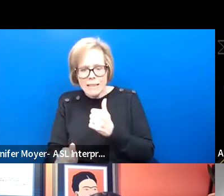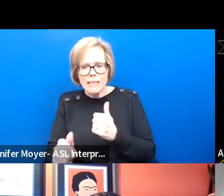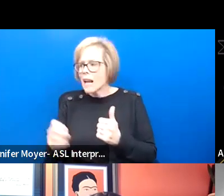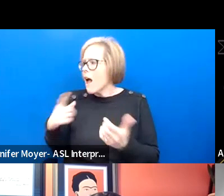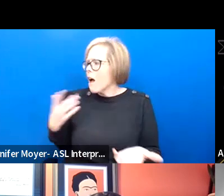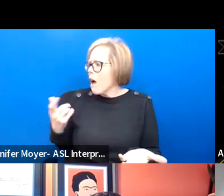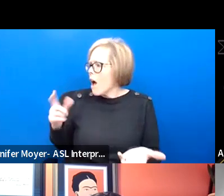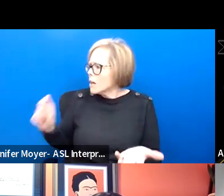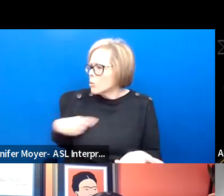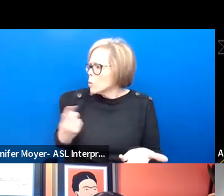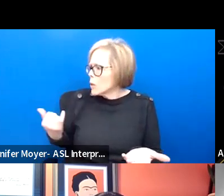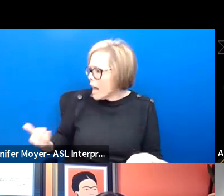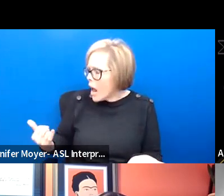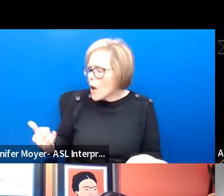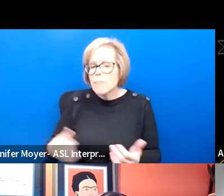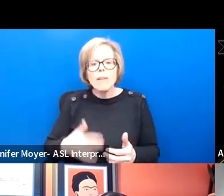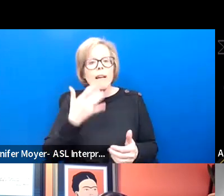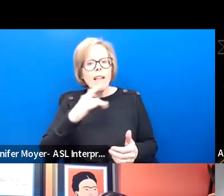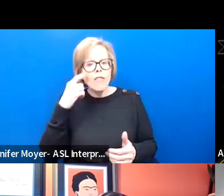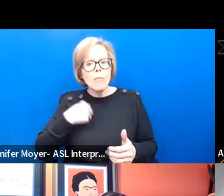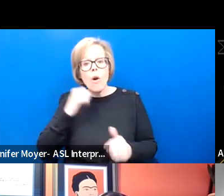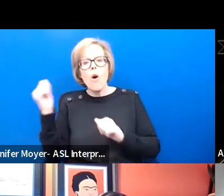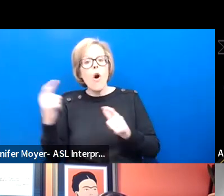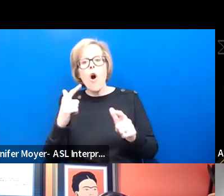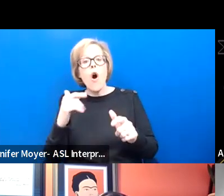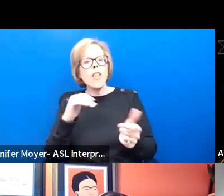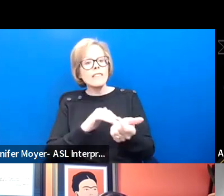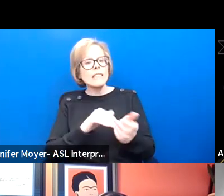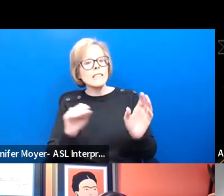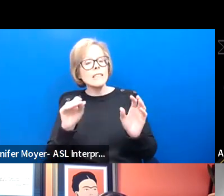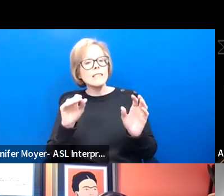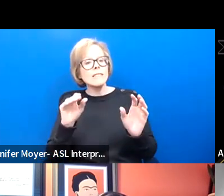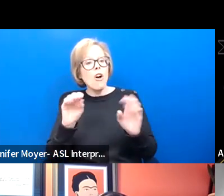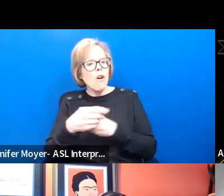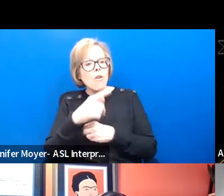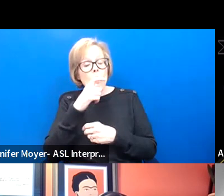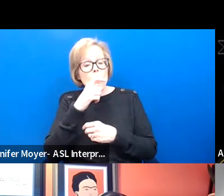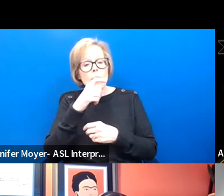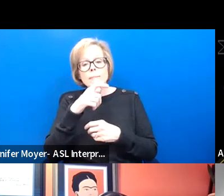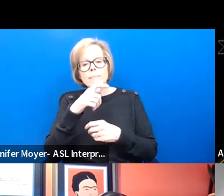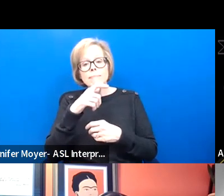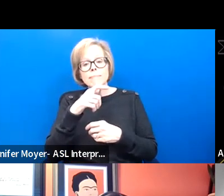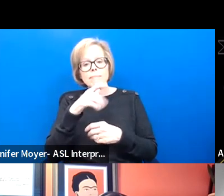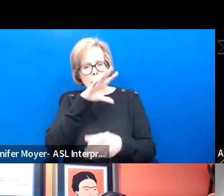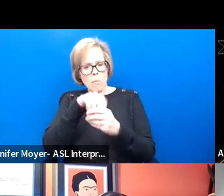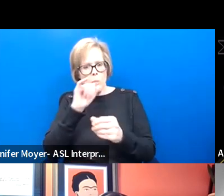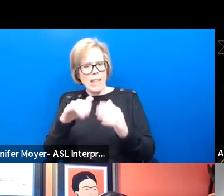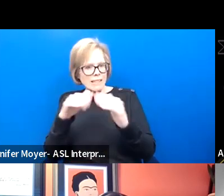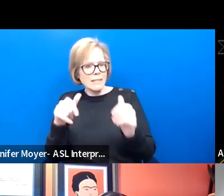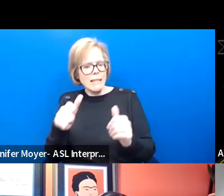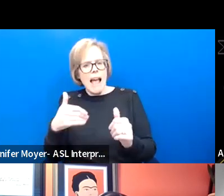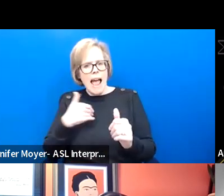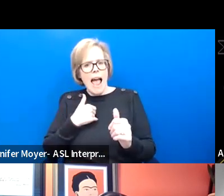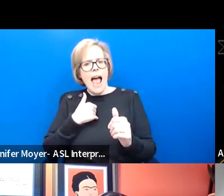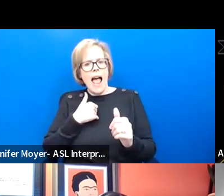do now? But luckily for me, all of the physician practices that were part of the system had